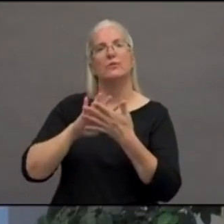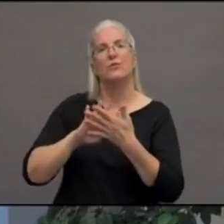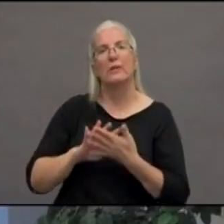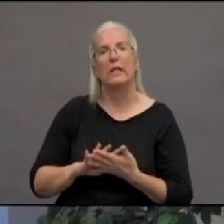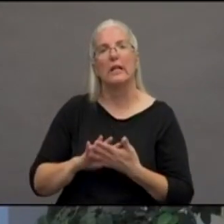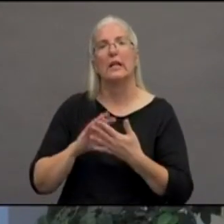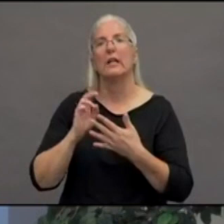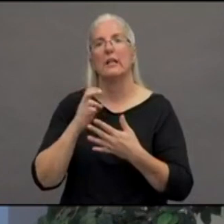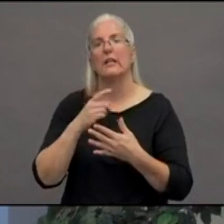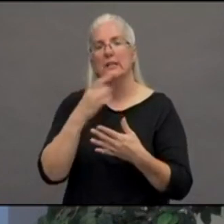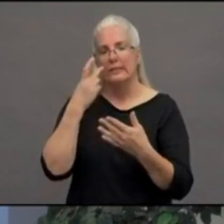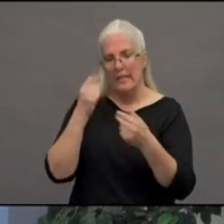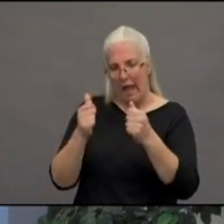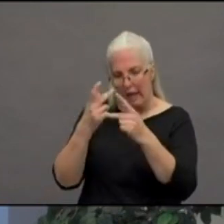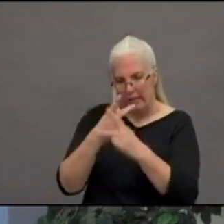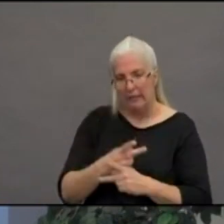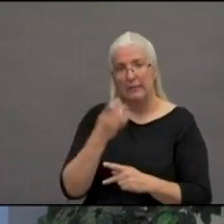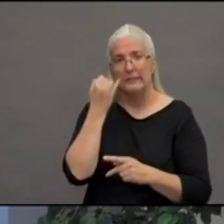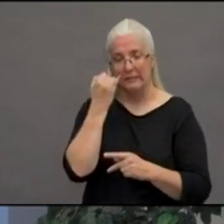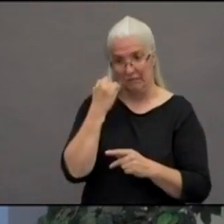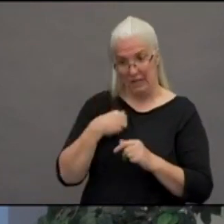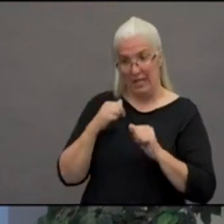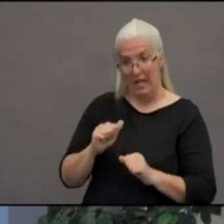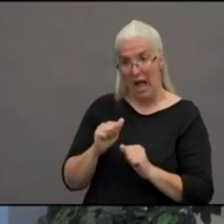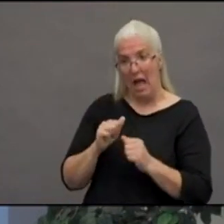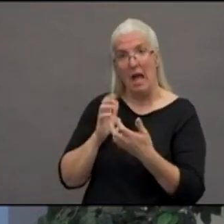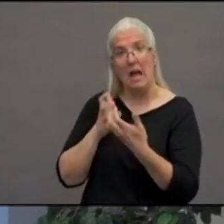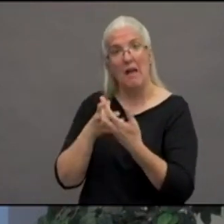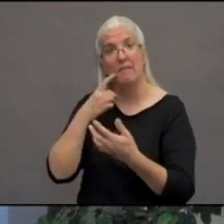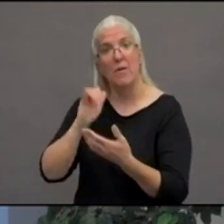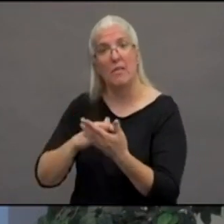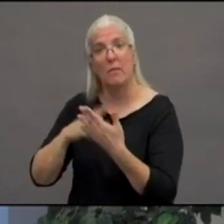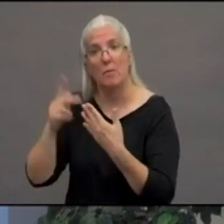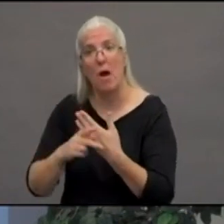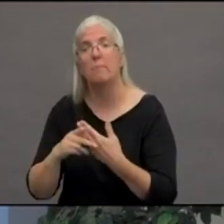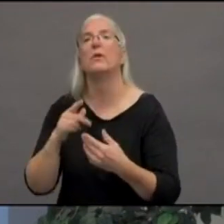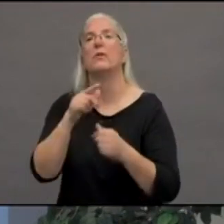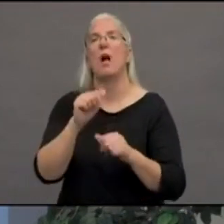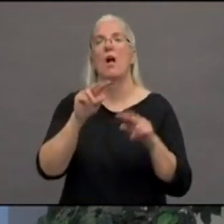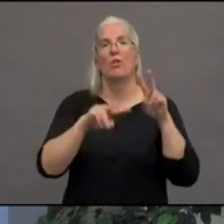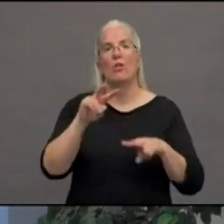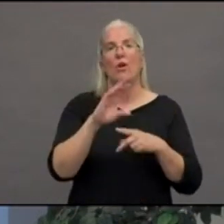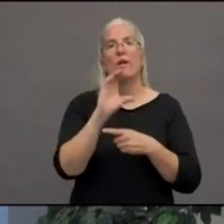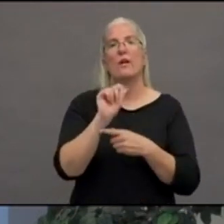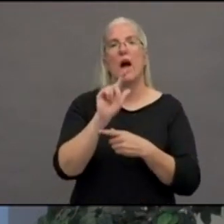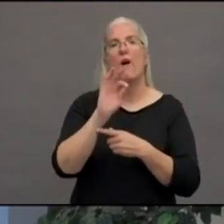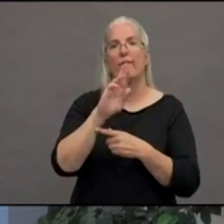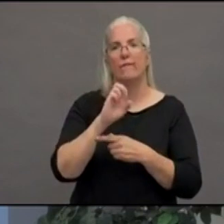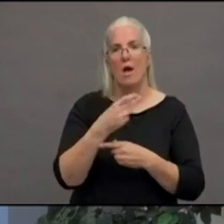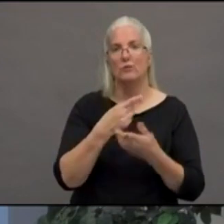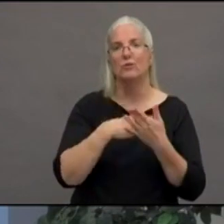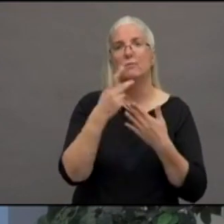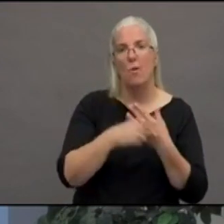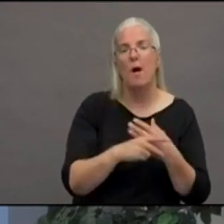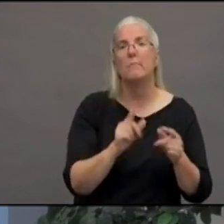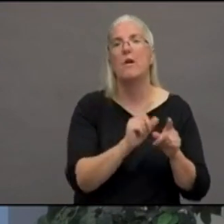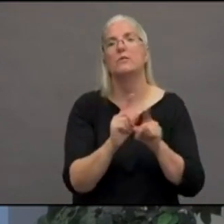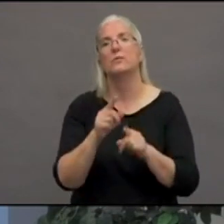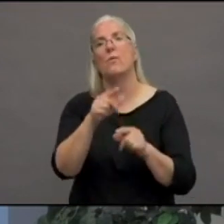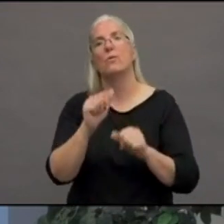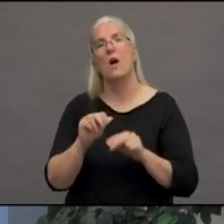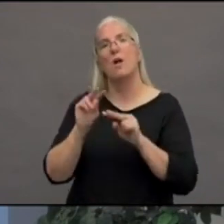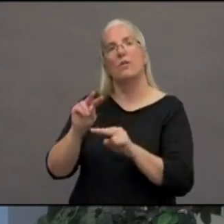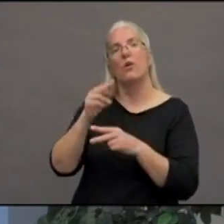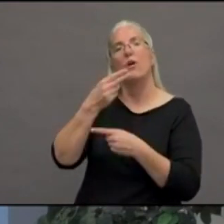qualify. So that's the CalFresh Food Program. You can also access Second Harvest of Silicon Valley,